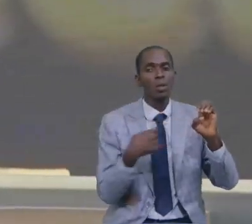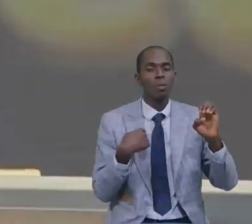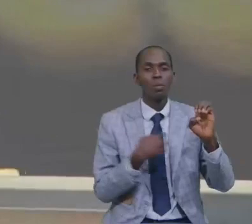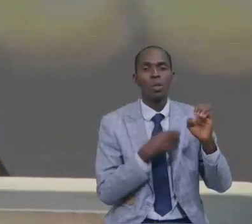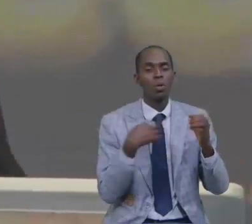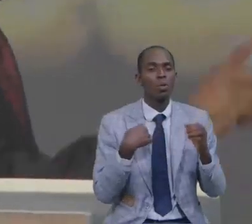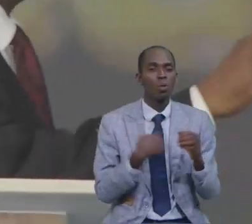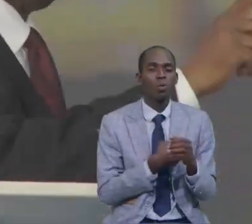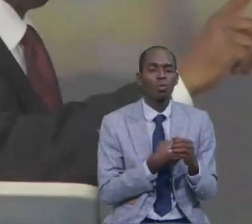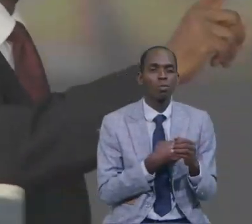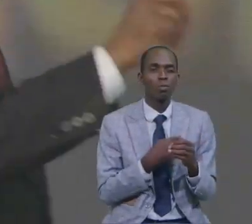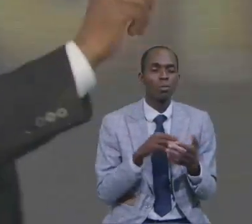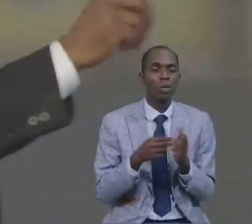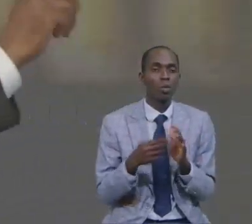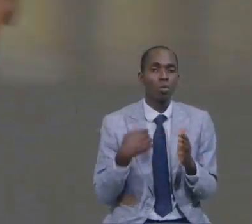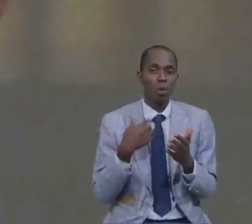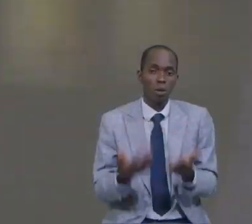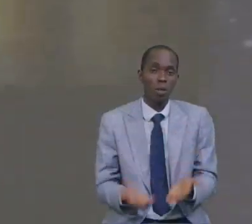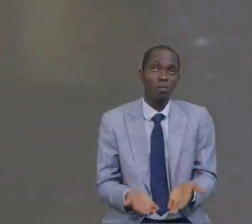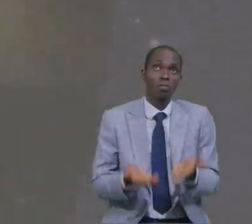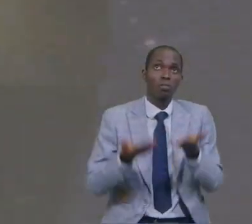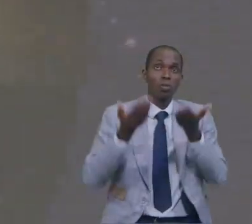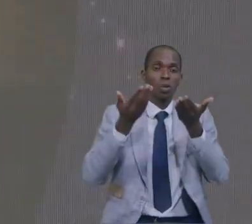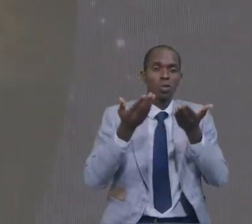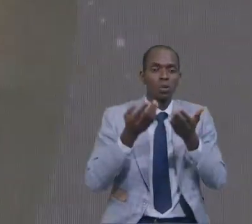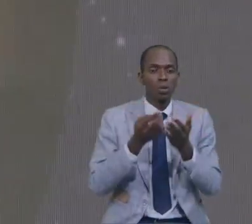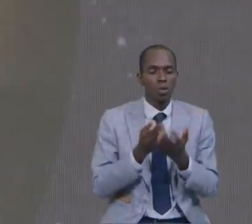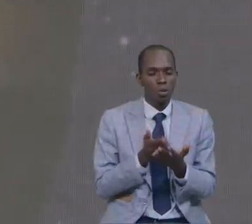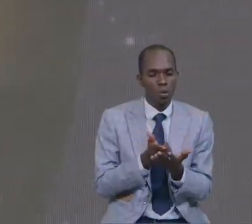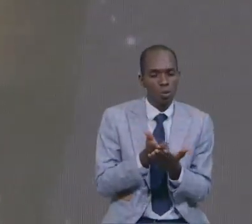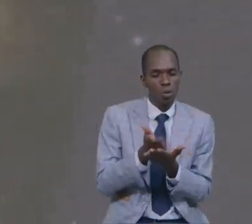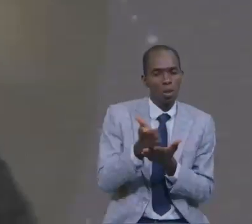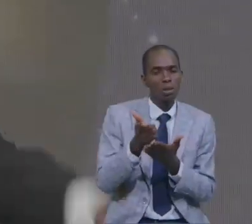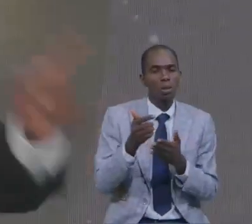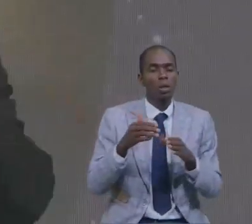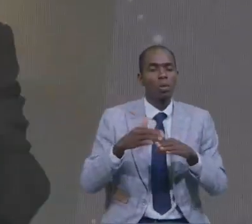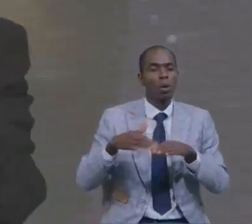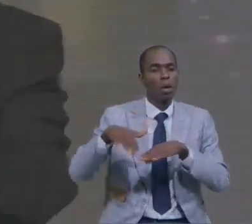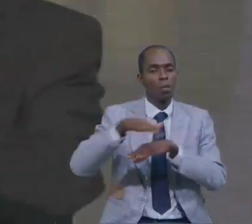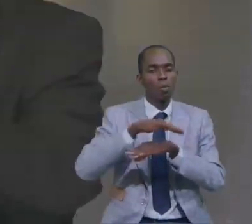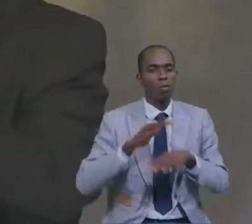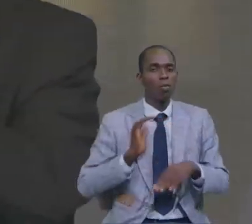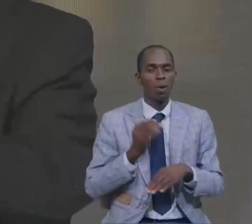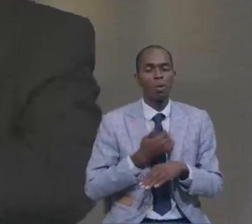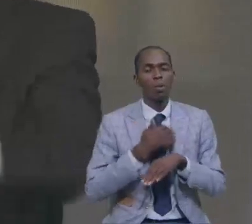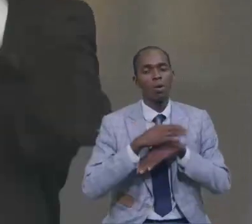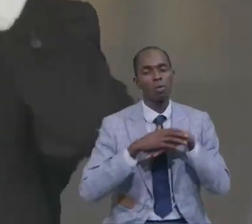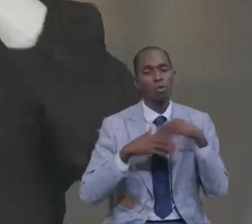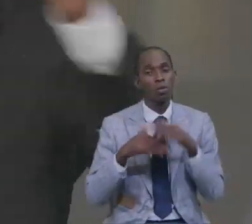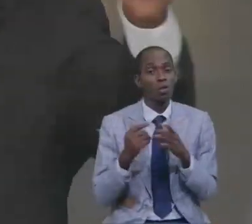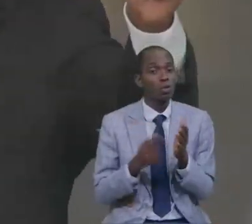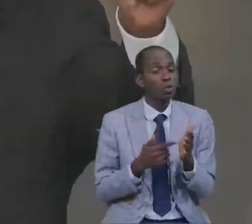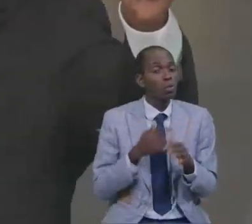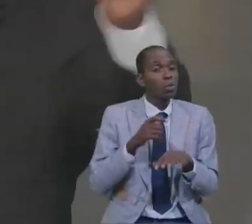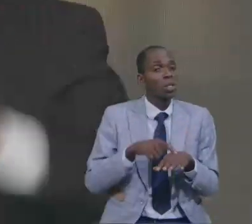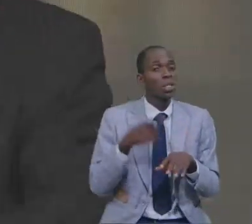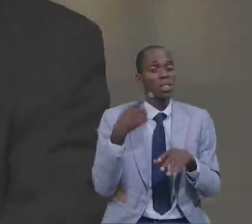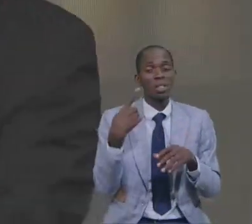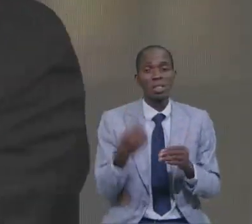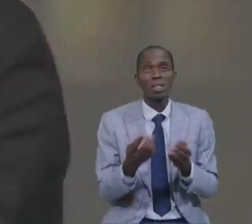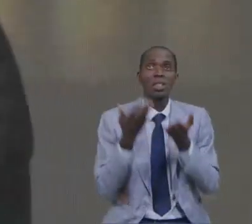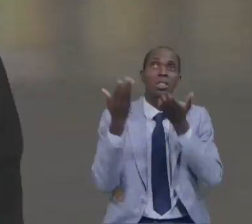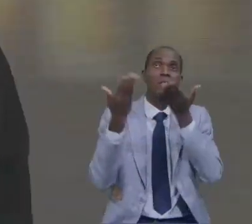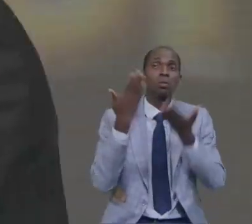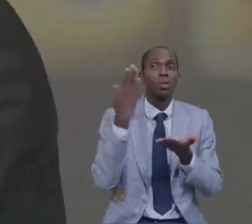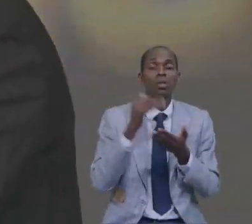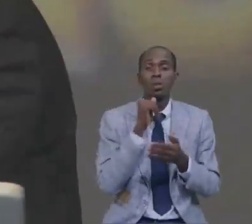not be convenient, but there is one word in us. It is the word loyalty.